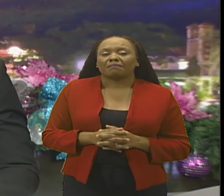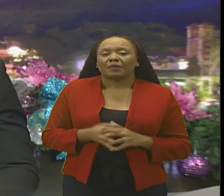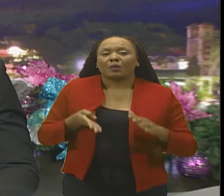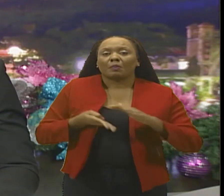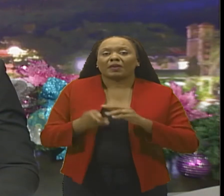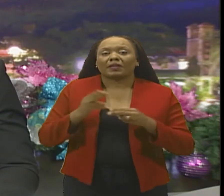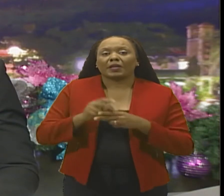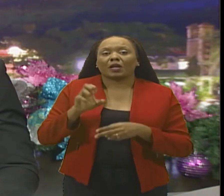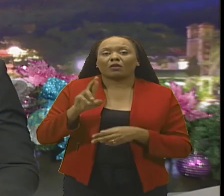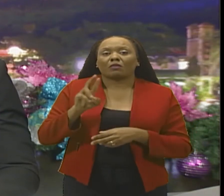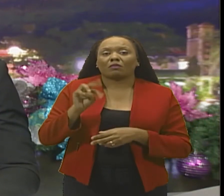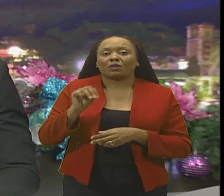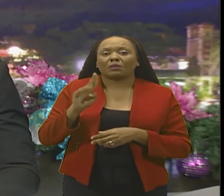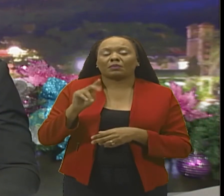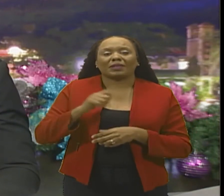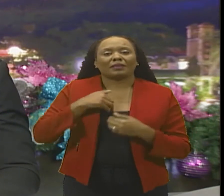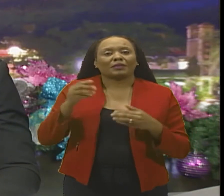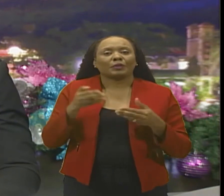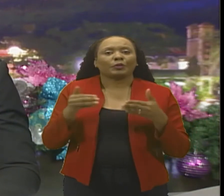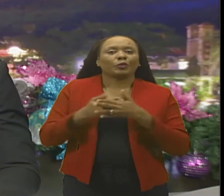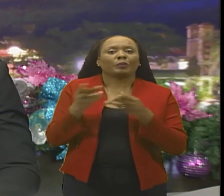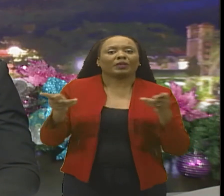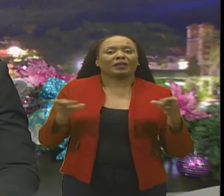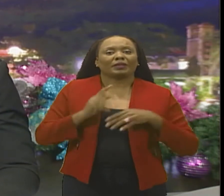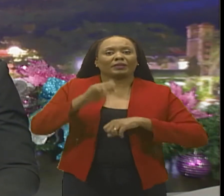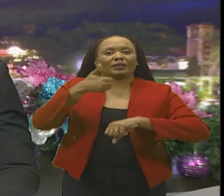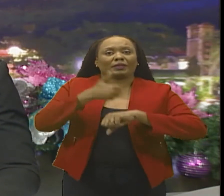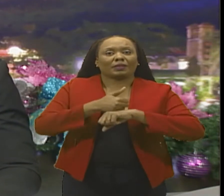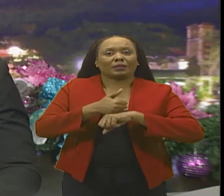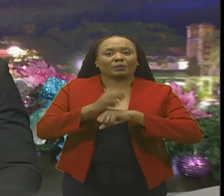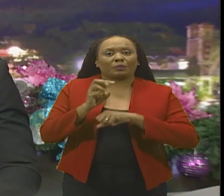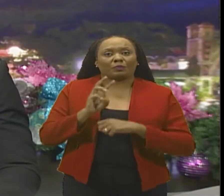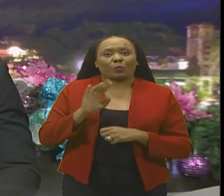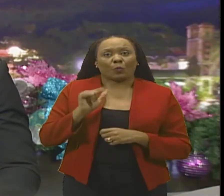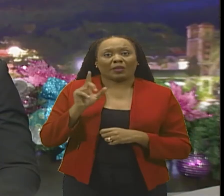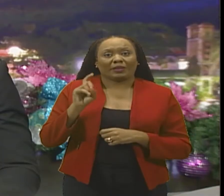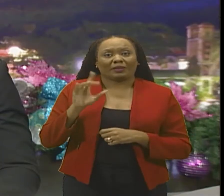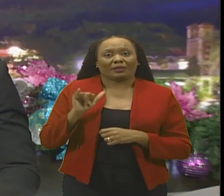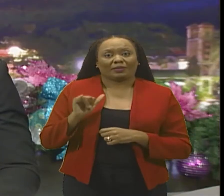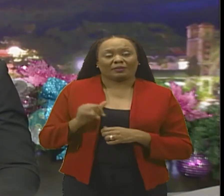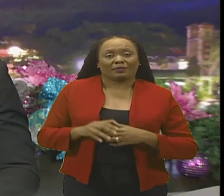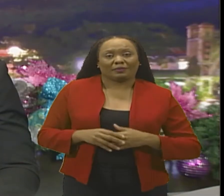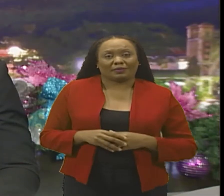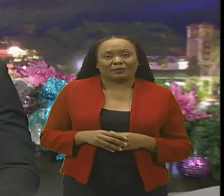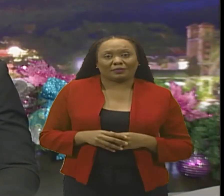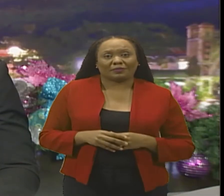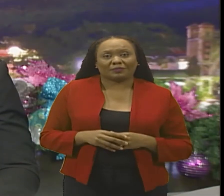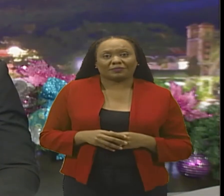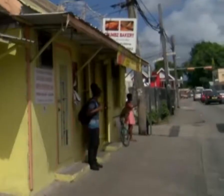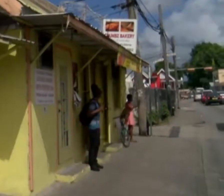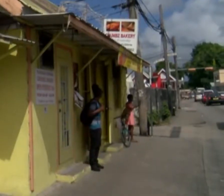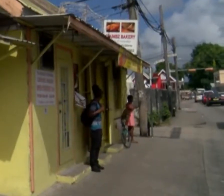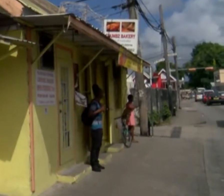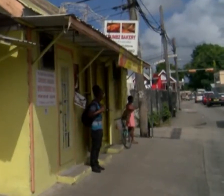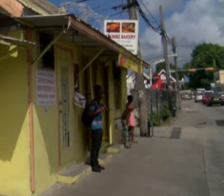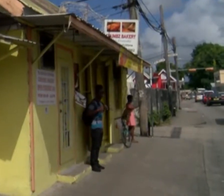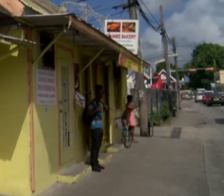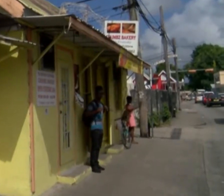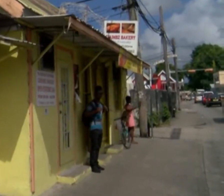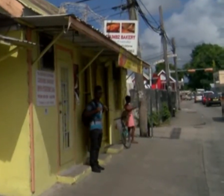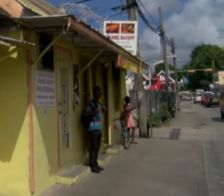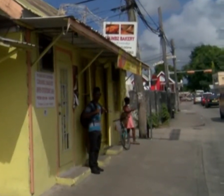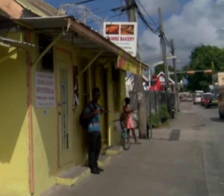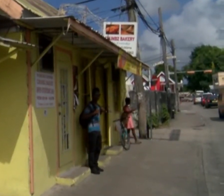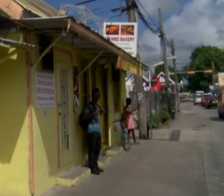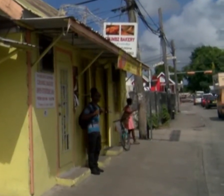Crumbs Bakery has opened a new location in Wilde Industrial Park. The local bread and pastry shop's Eagle Hall venue has been